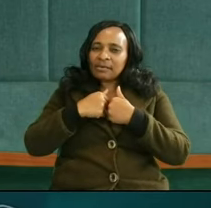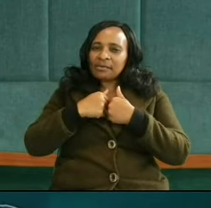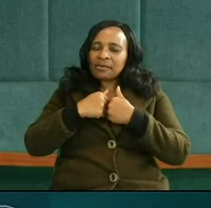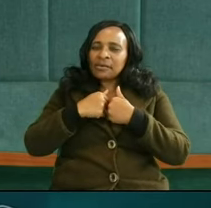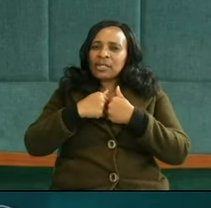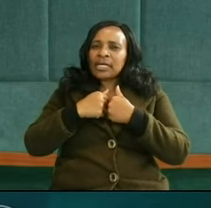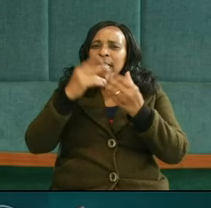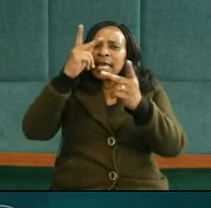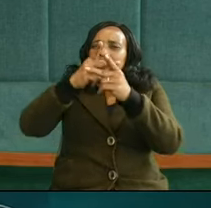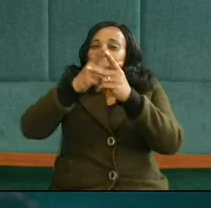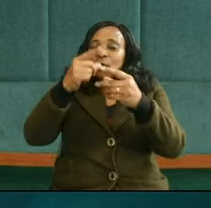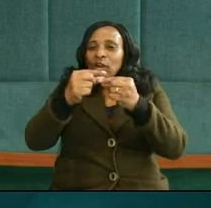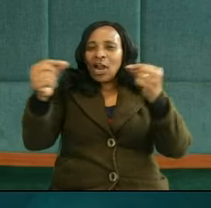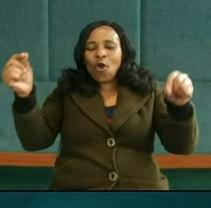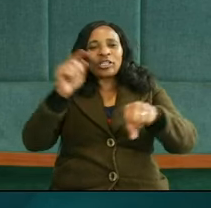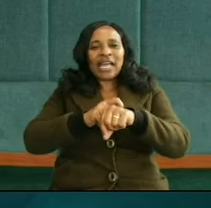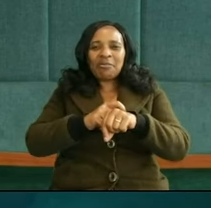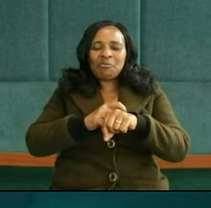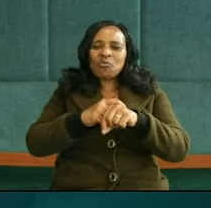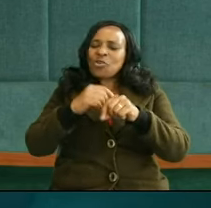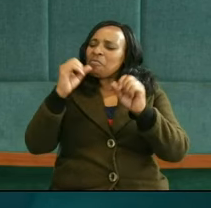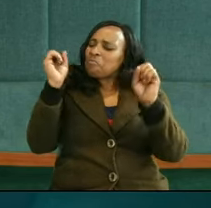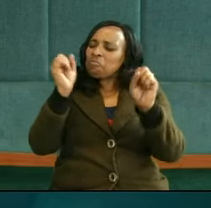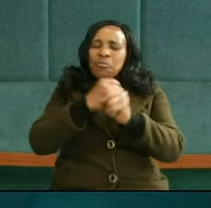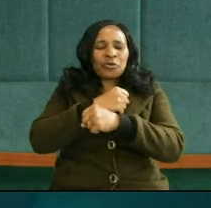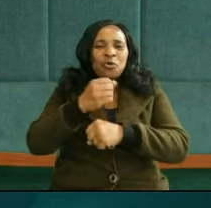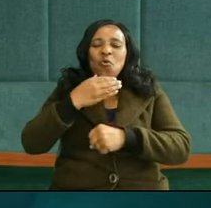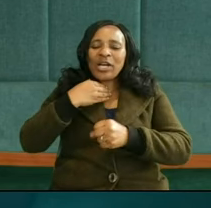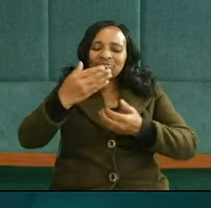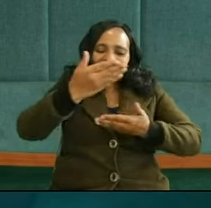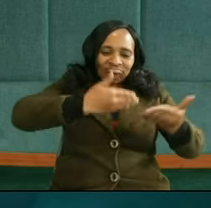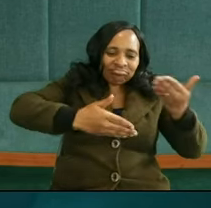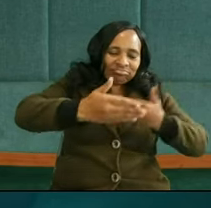long time, he would not want to be engaged in this assignment.